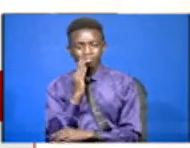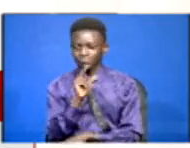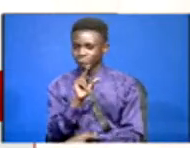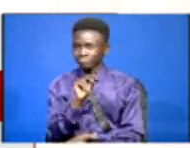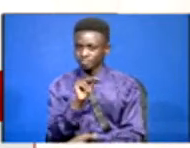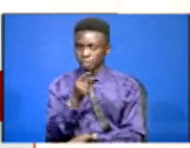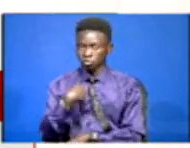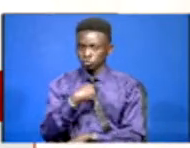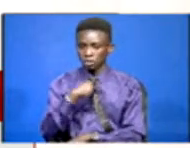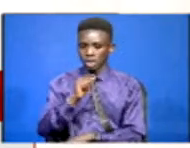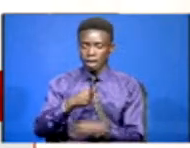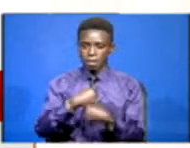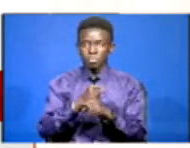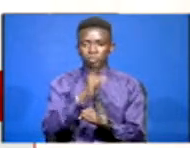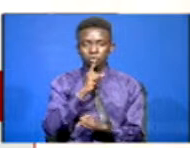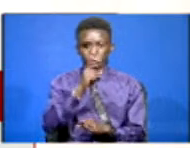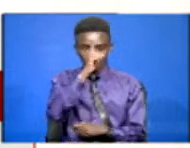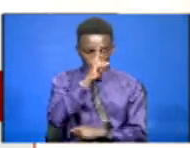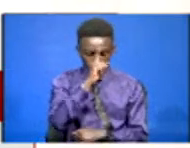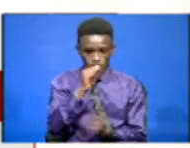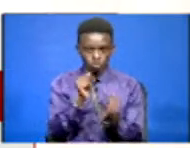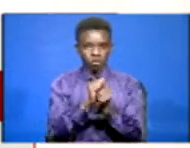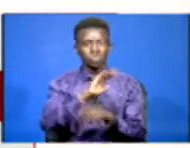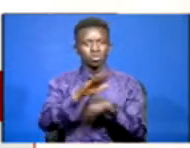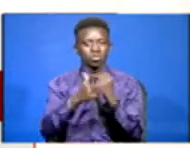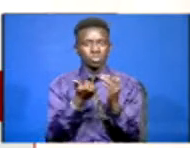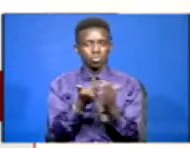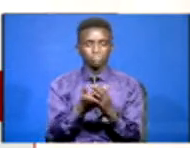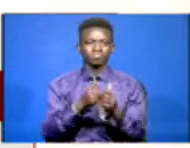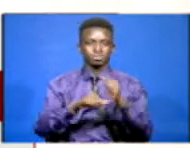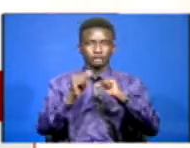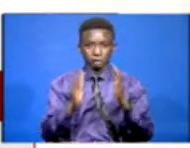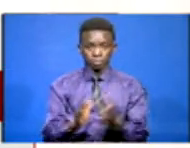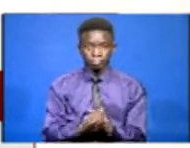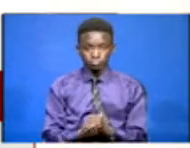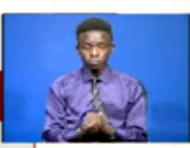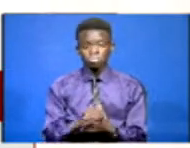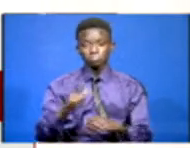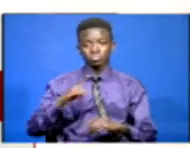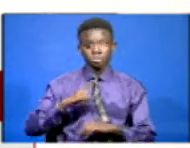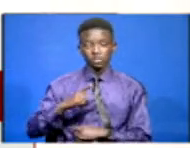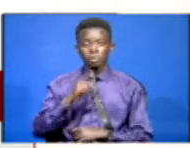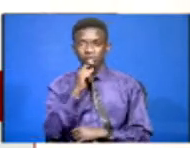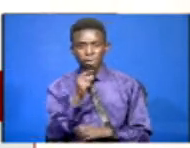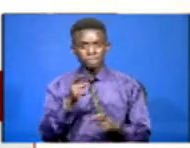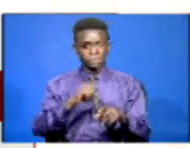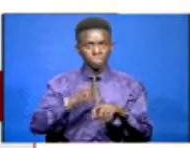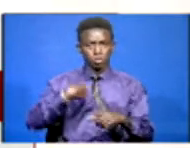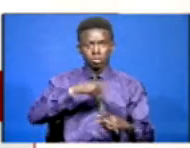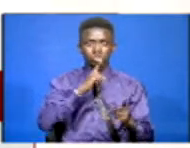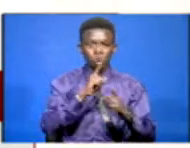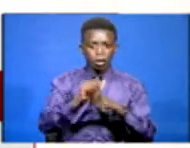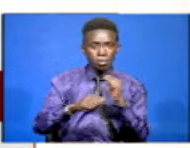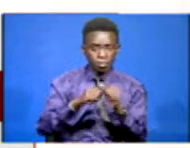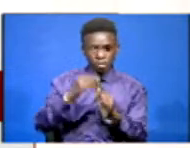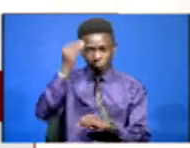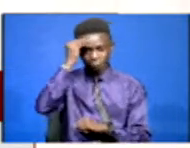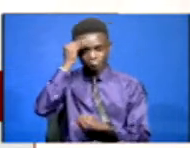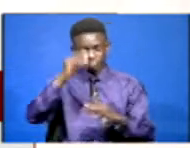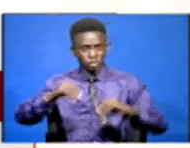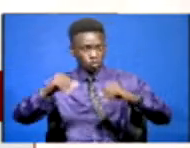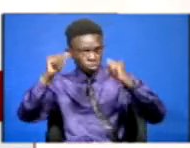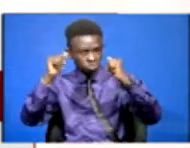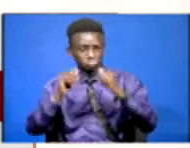all actors. Ladies and gentlemen, while we are banking on quality education to transform our country, some